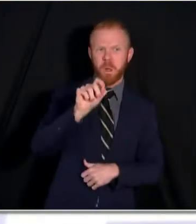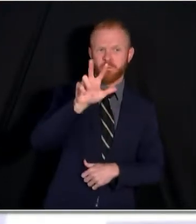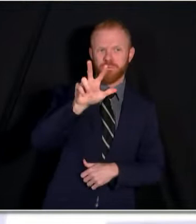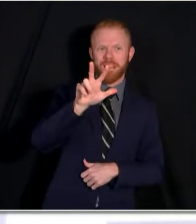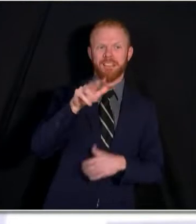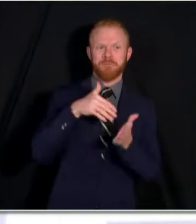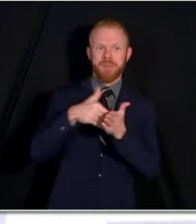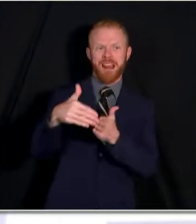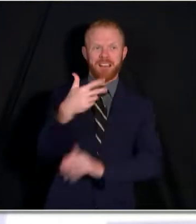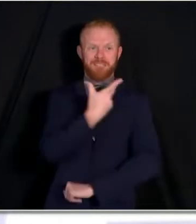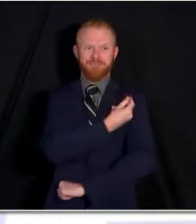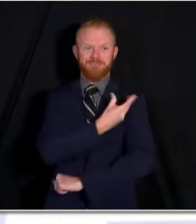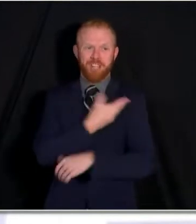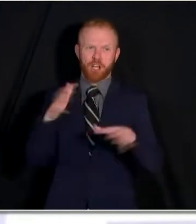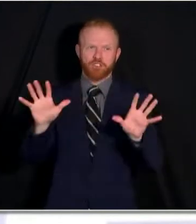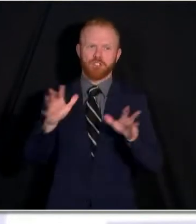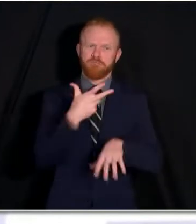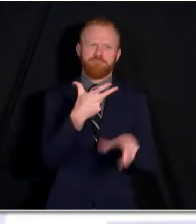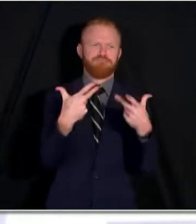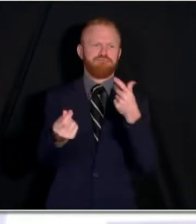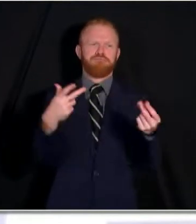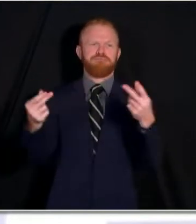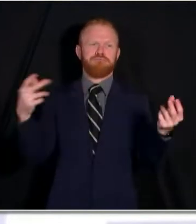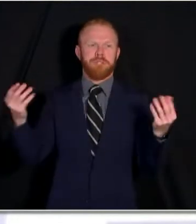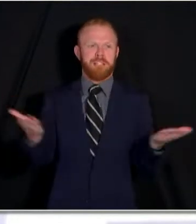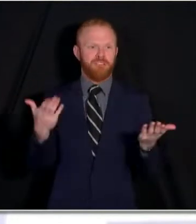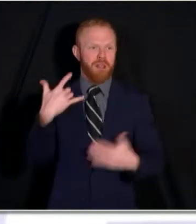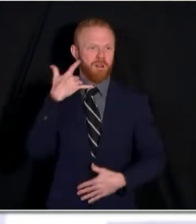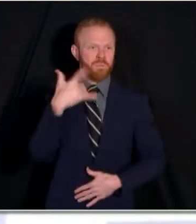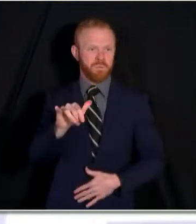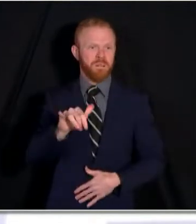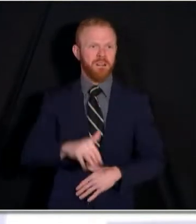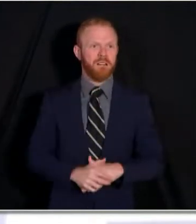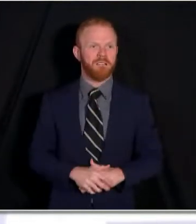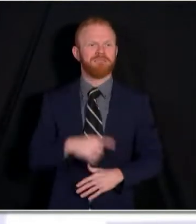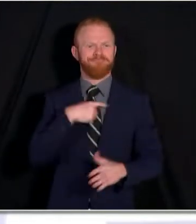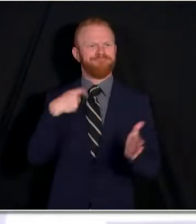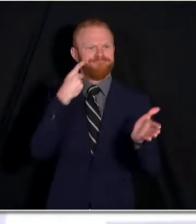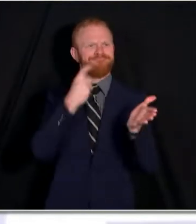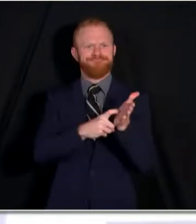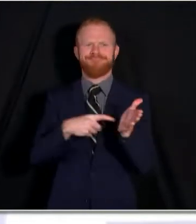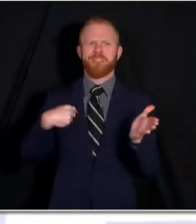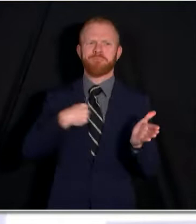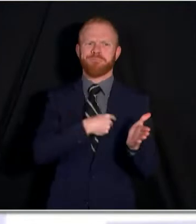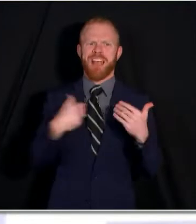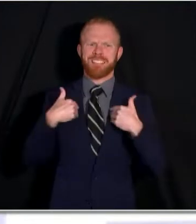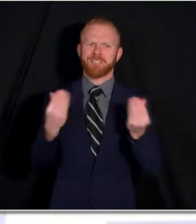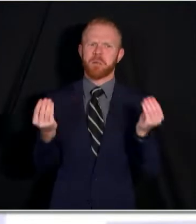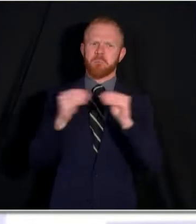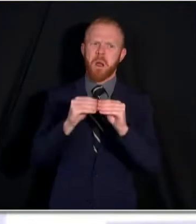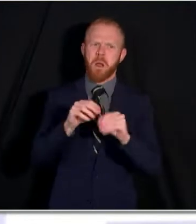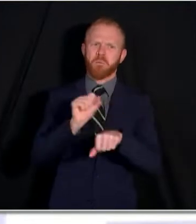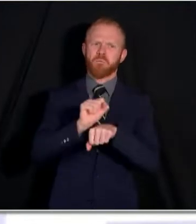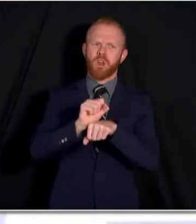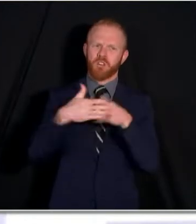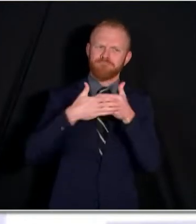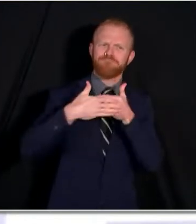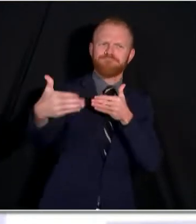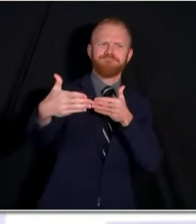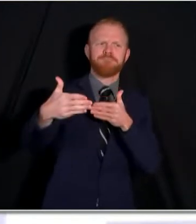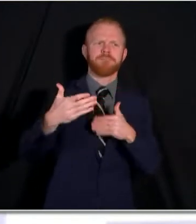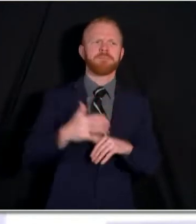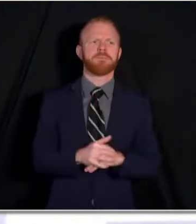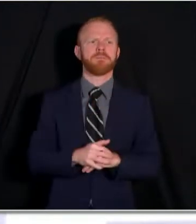been administered here in the state of California. We recognize we have more work to do. The issue at the end of the day